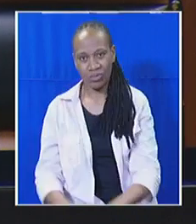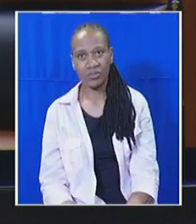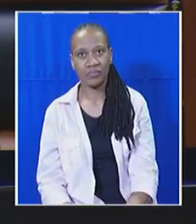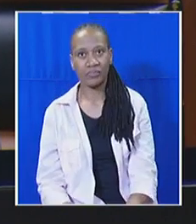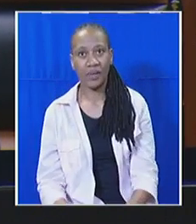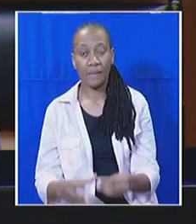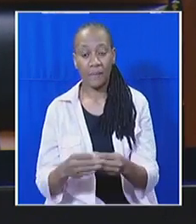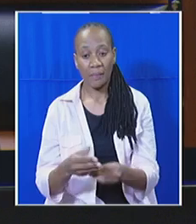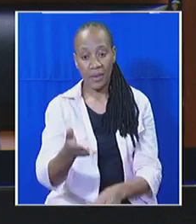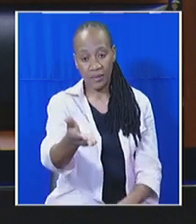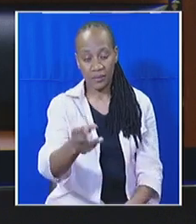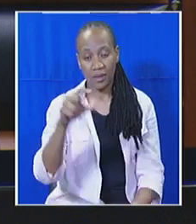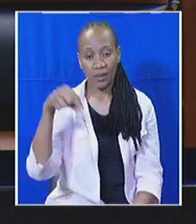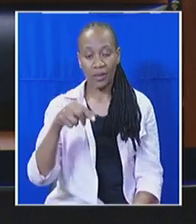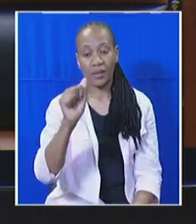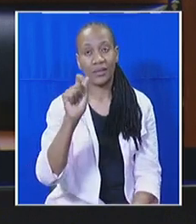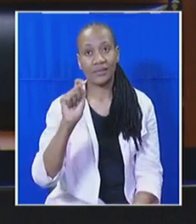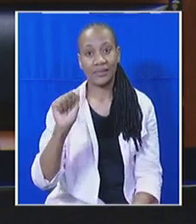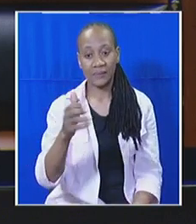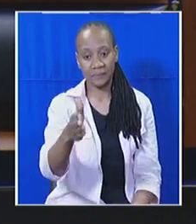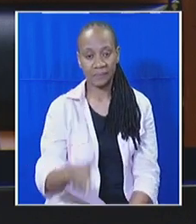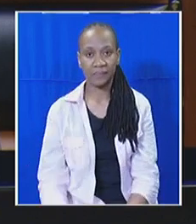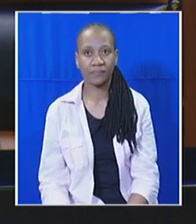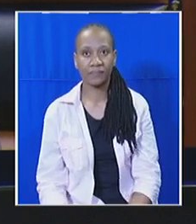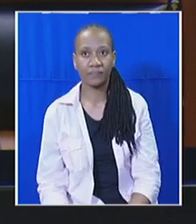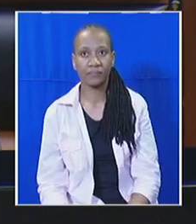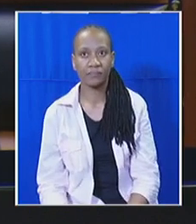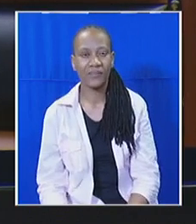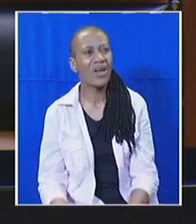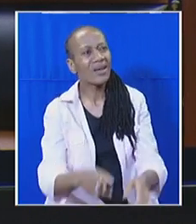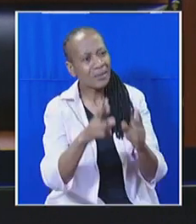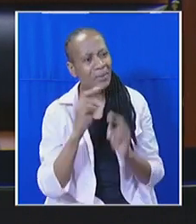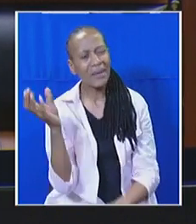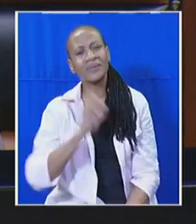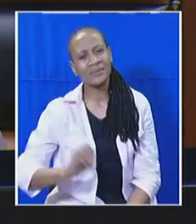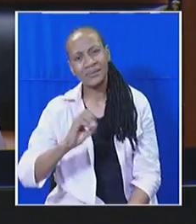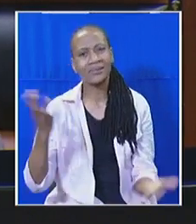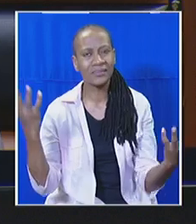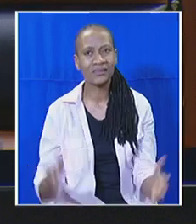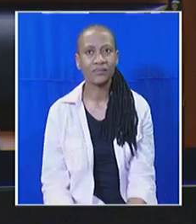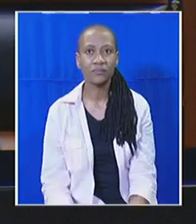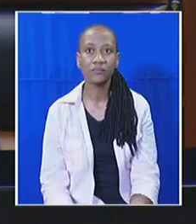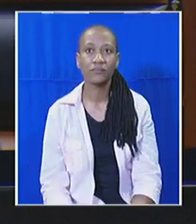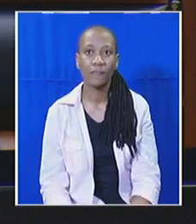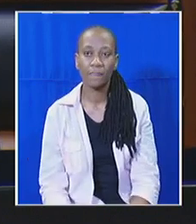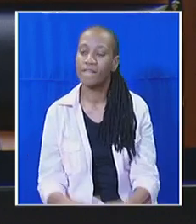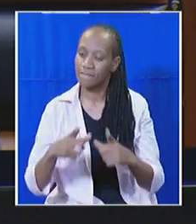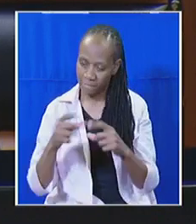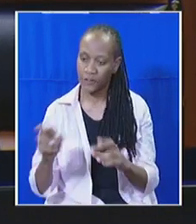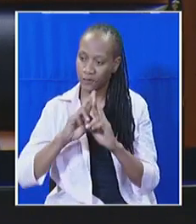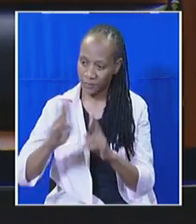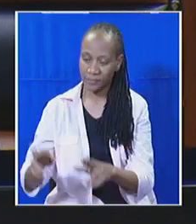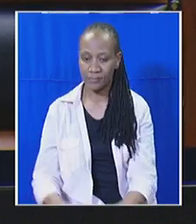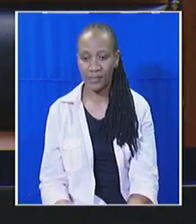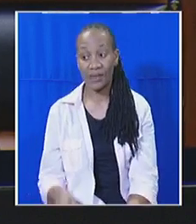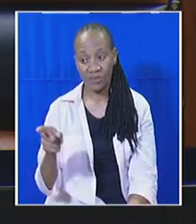Carter, I know. Ask her again. She has not answered the question. She had. She had. If you